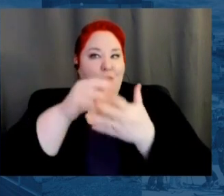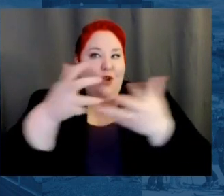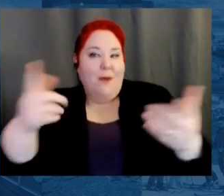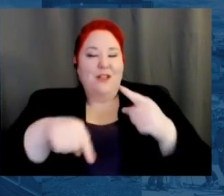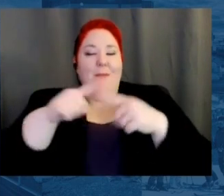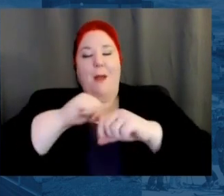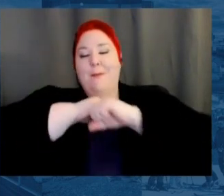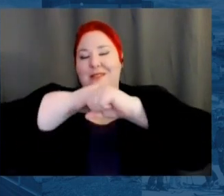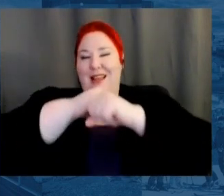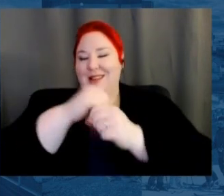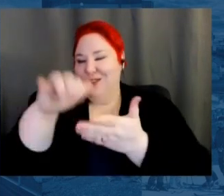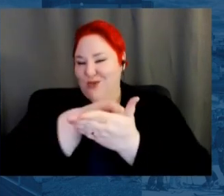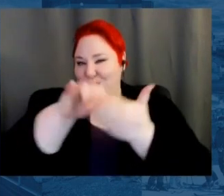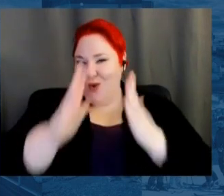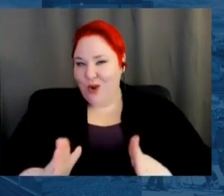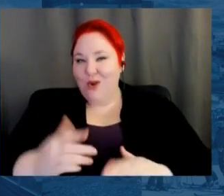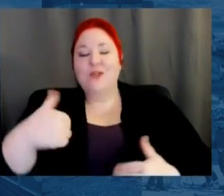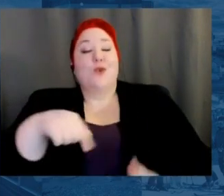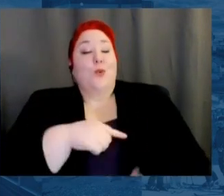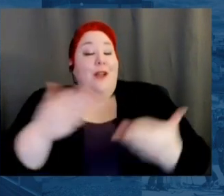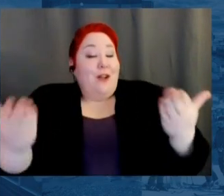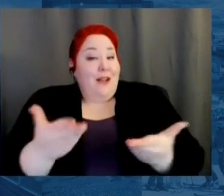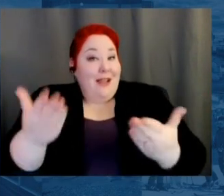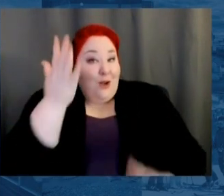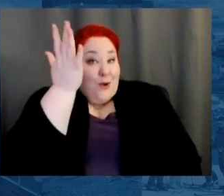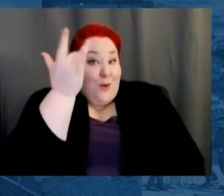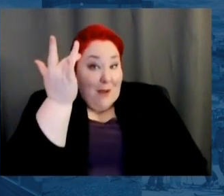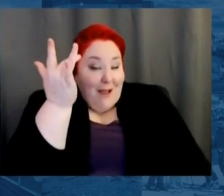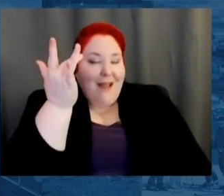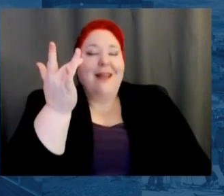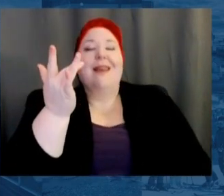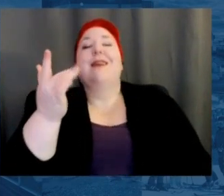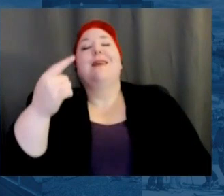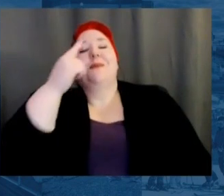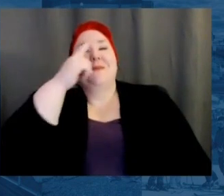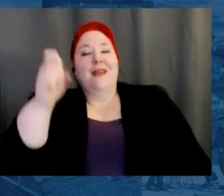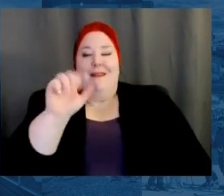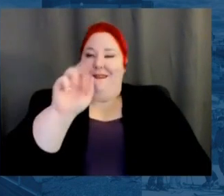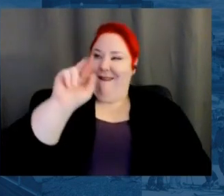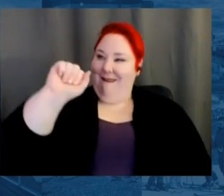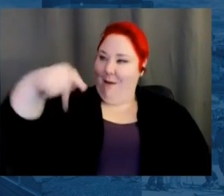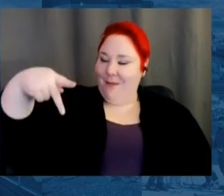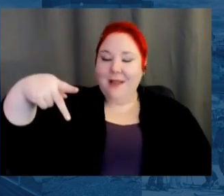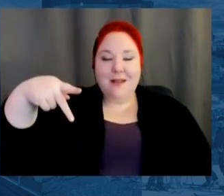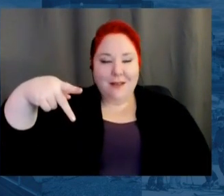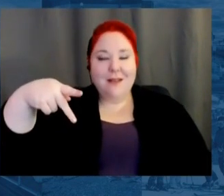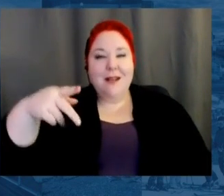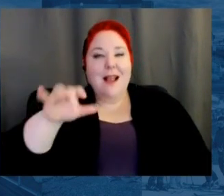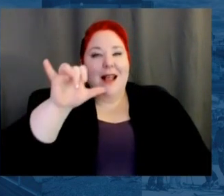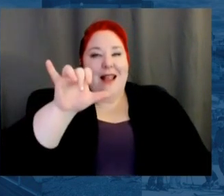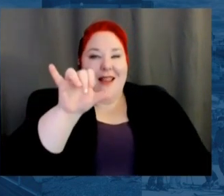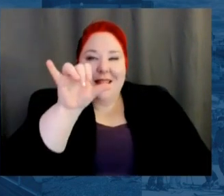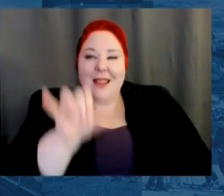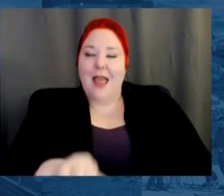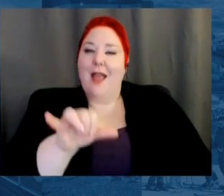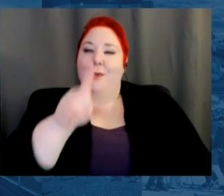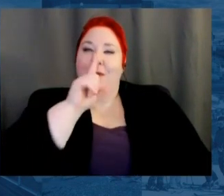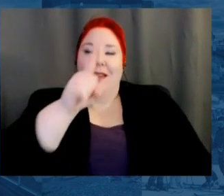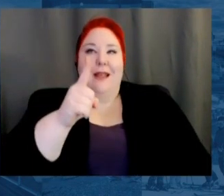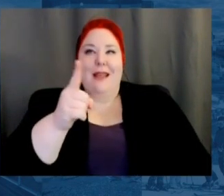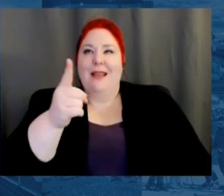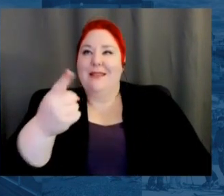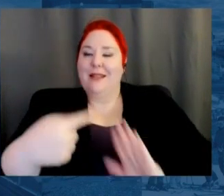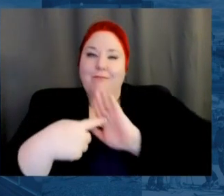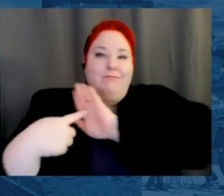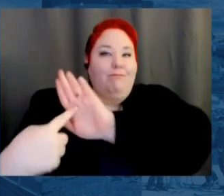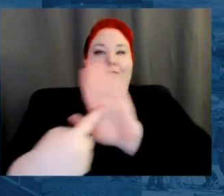Yorkers. So we're here today because AARP is the preeminent voice really for the 50 plus in